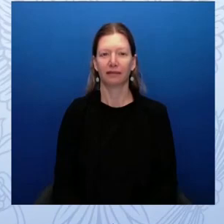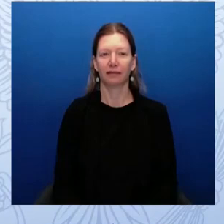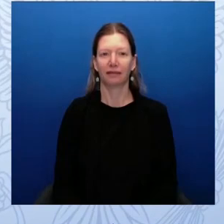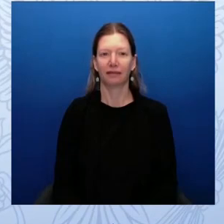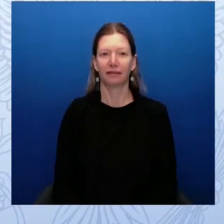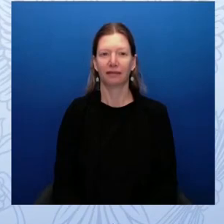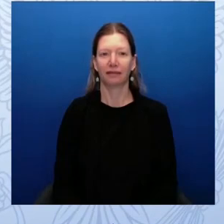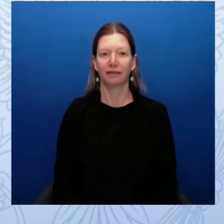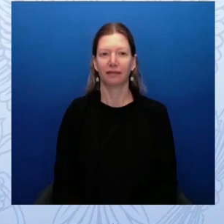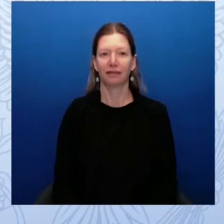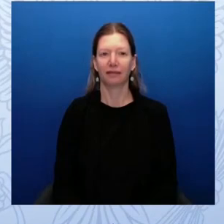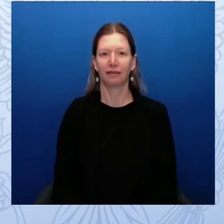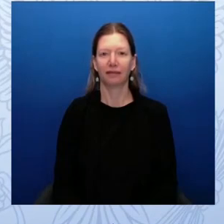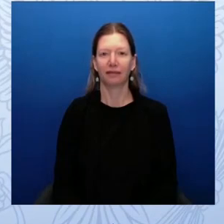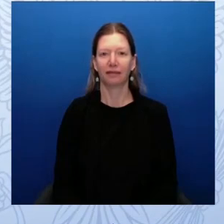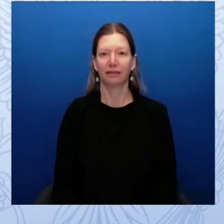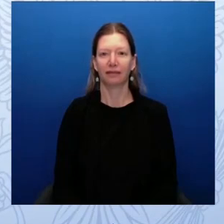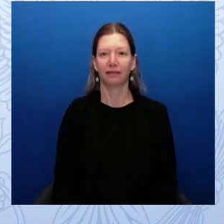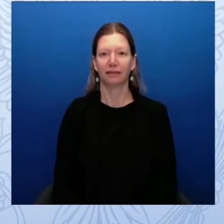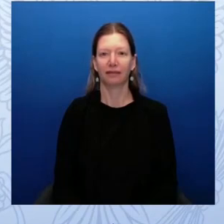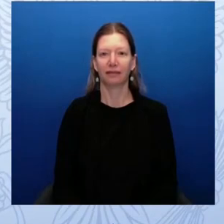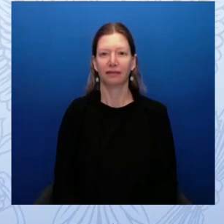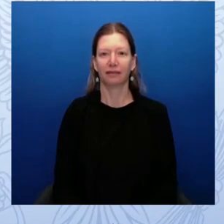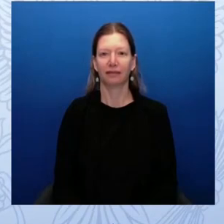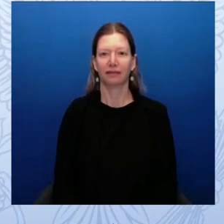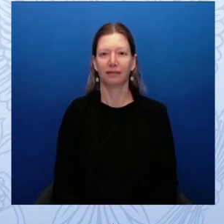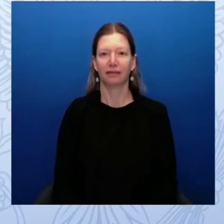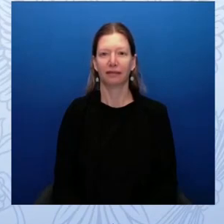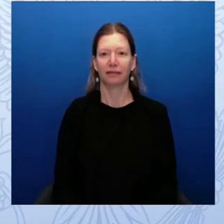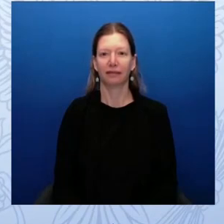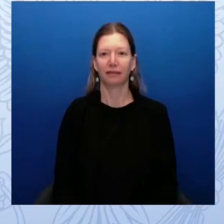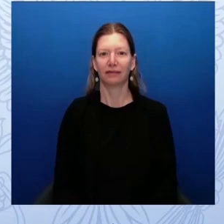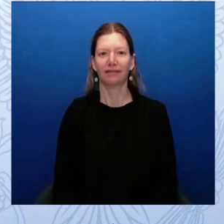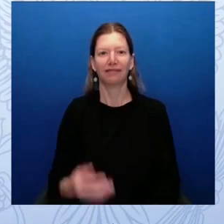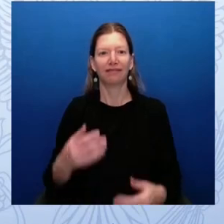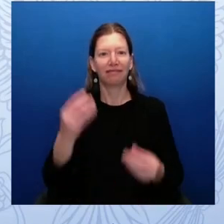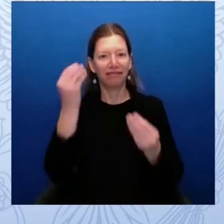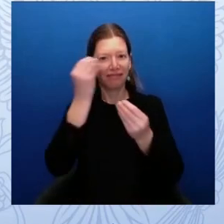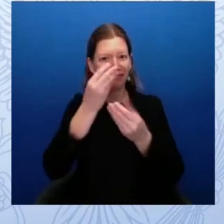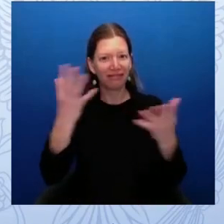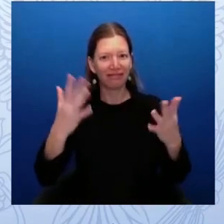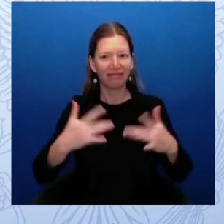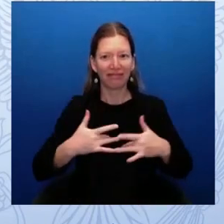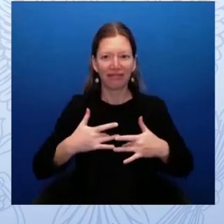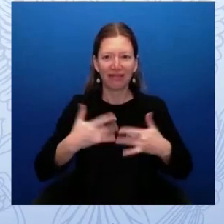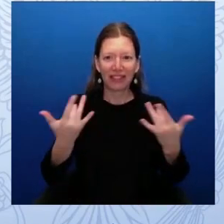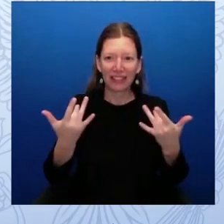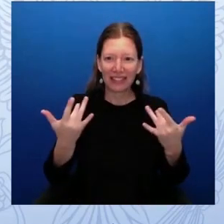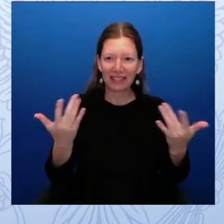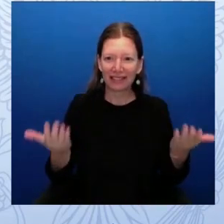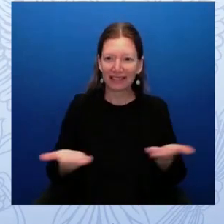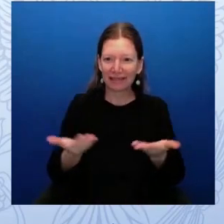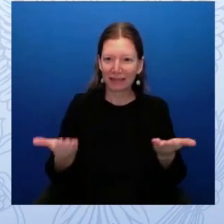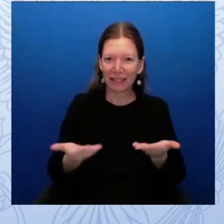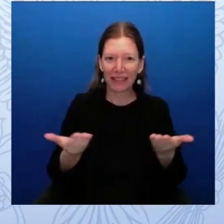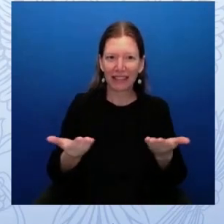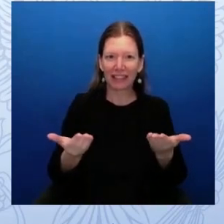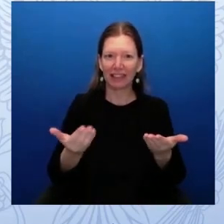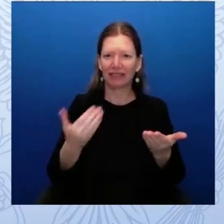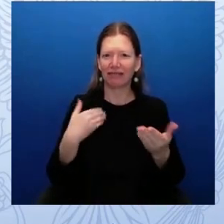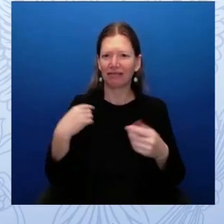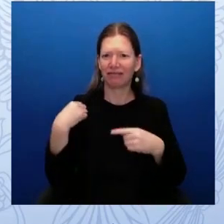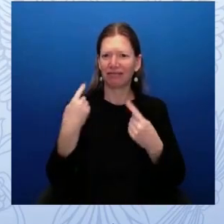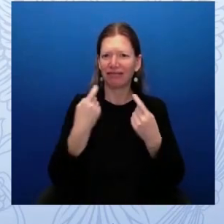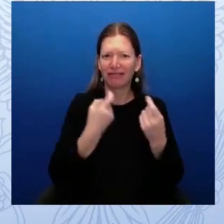I got to tell you, it's such a thrill to be here. I have skated and opened so many rinks around the country, but I got to say that this is the